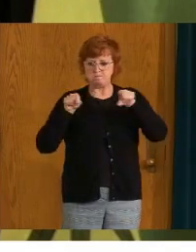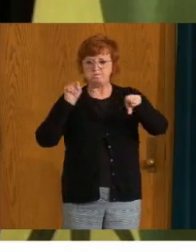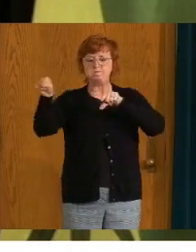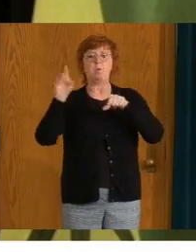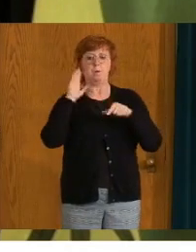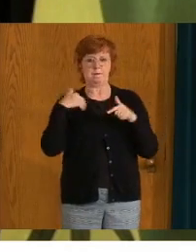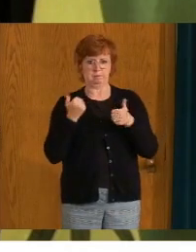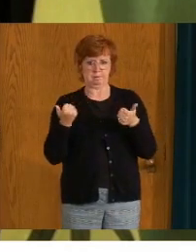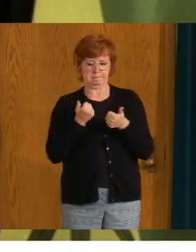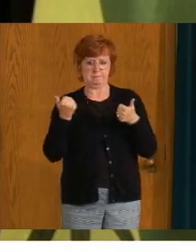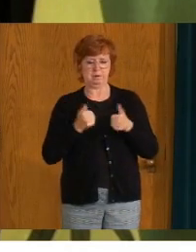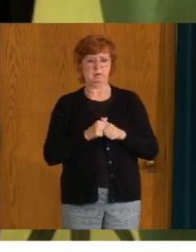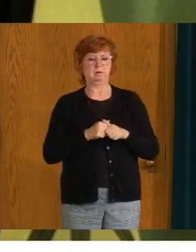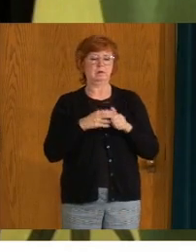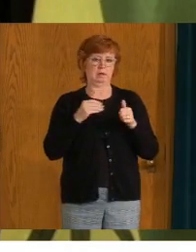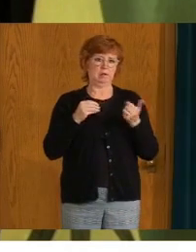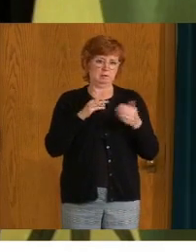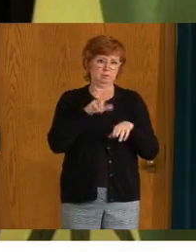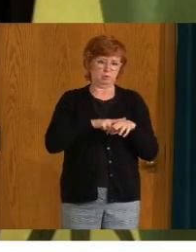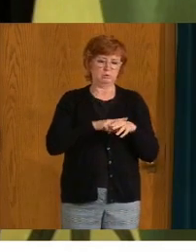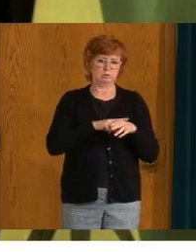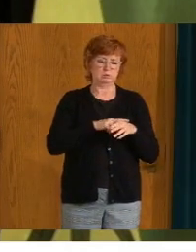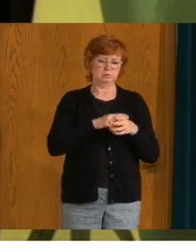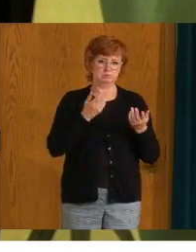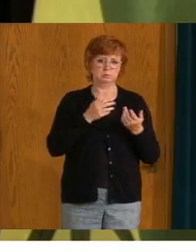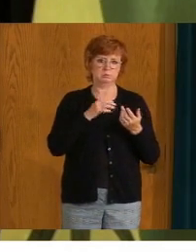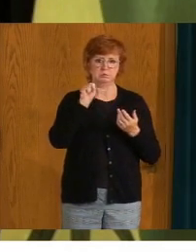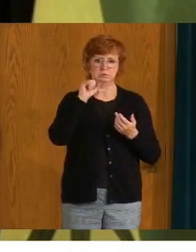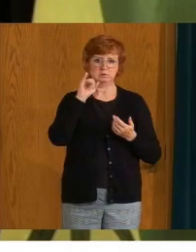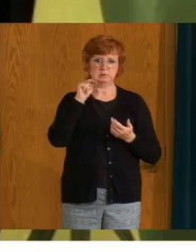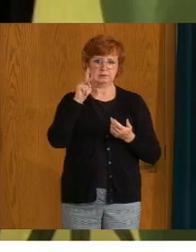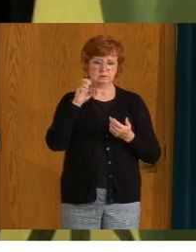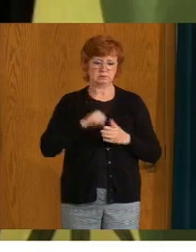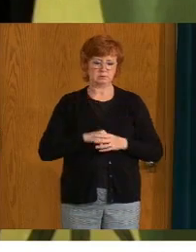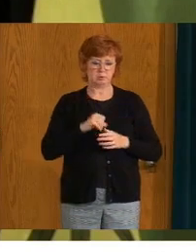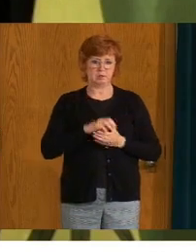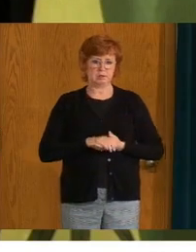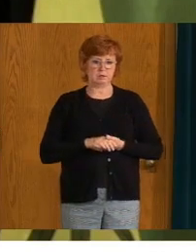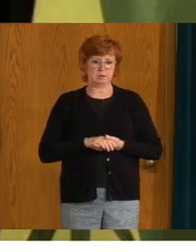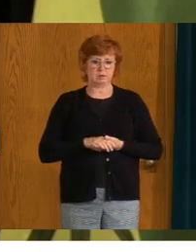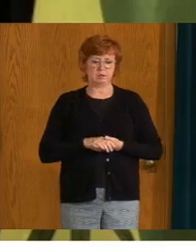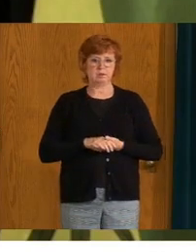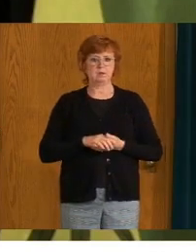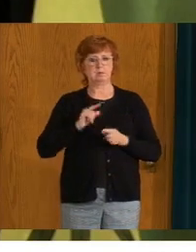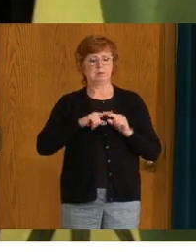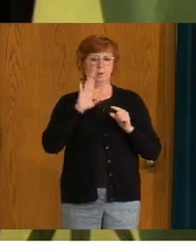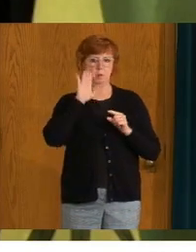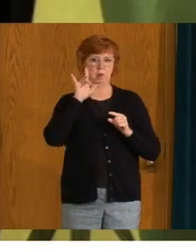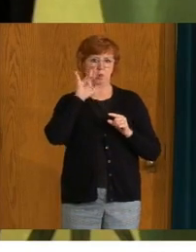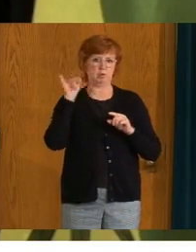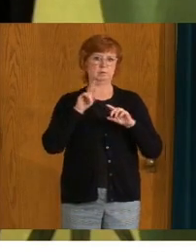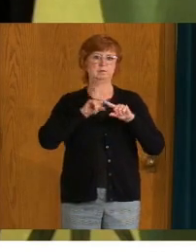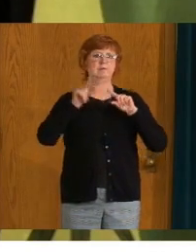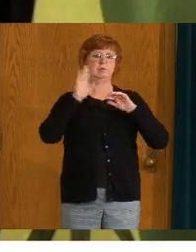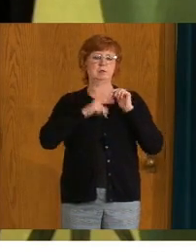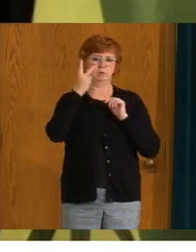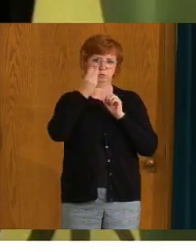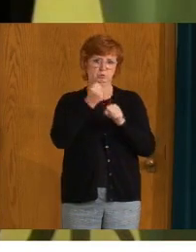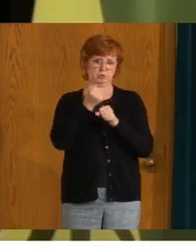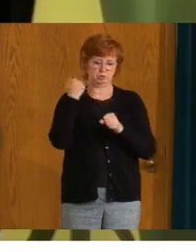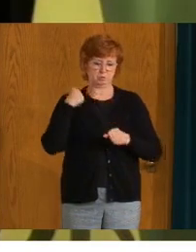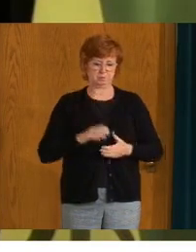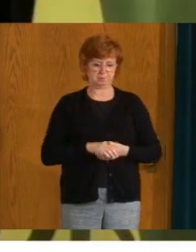years ago, I'm not sure. I think you'll see some differences, in particular, in those areas where there's